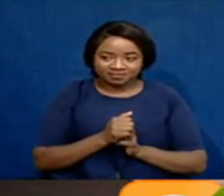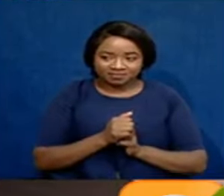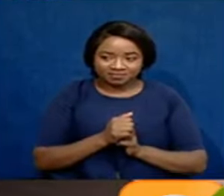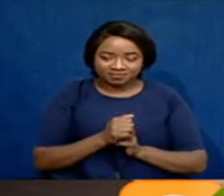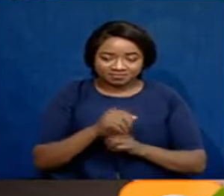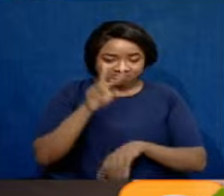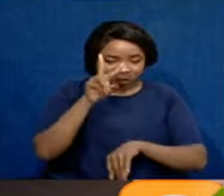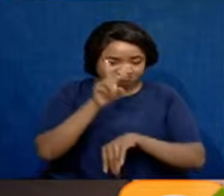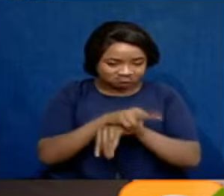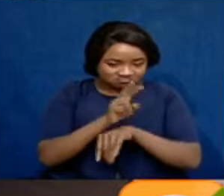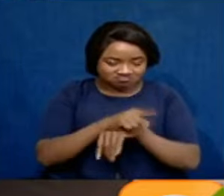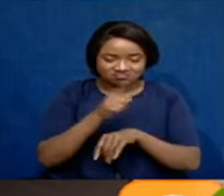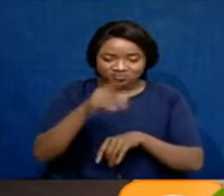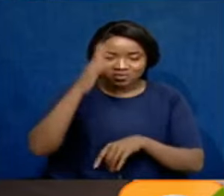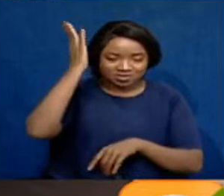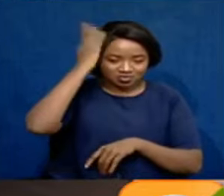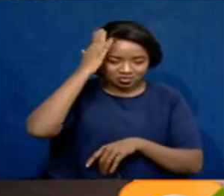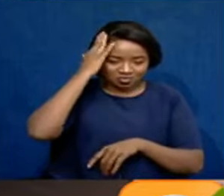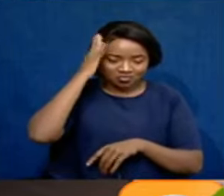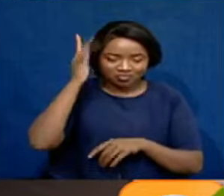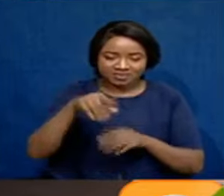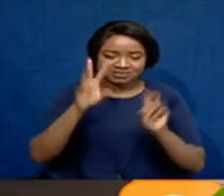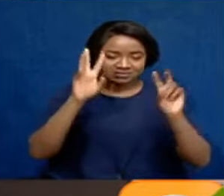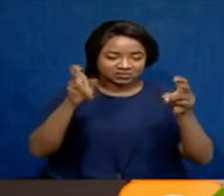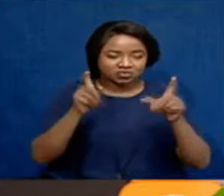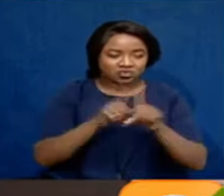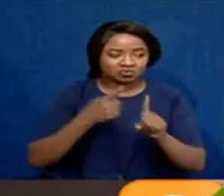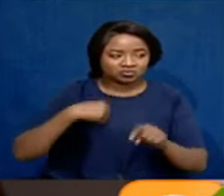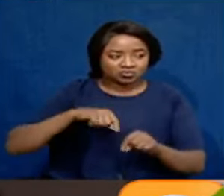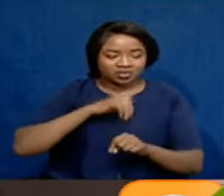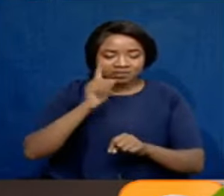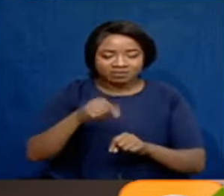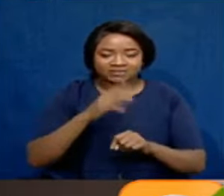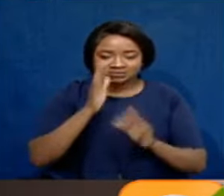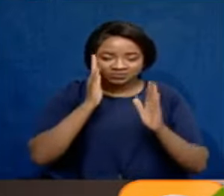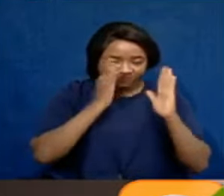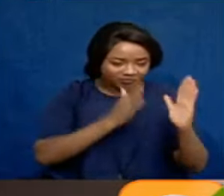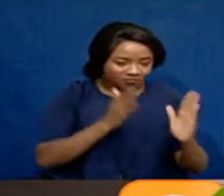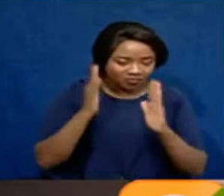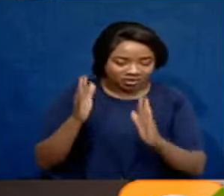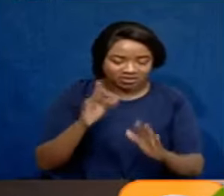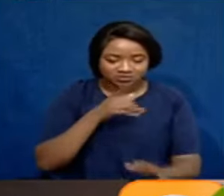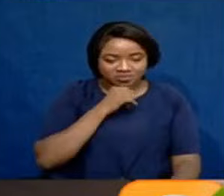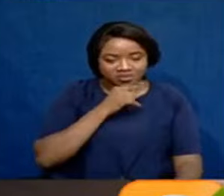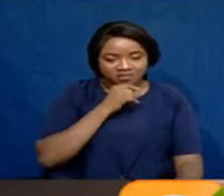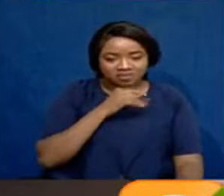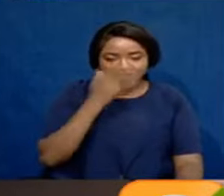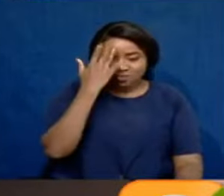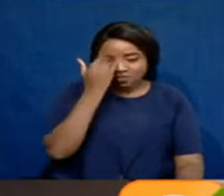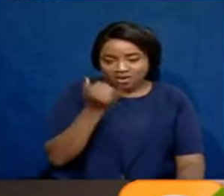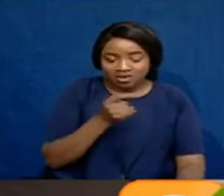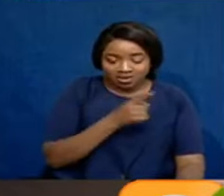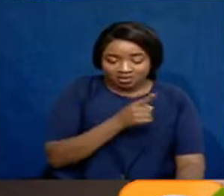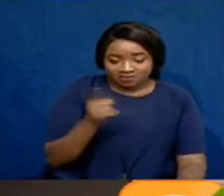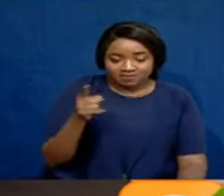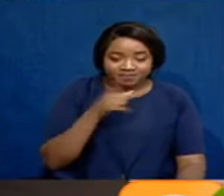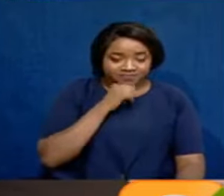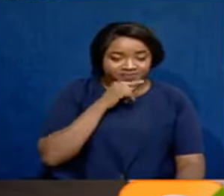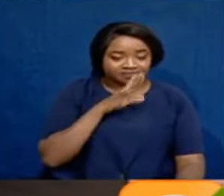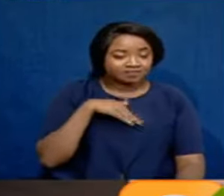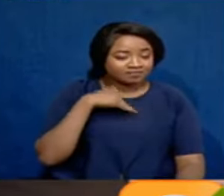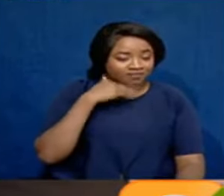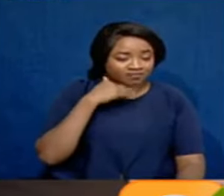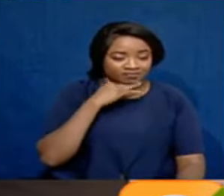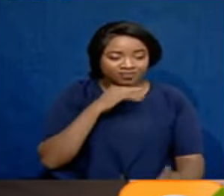is the issue. We need not to leave the men behind because they are dying. And yet we are saying that cancer, a third and half of them can